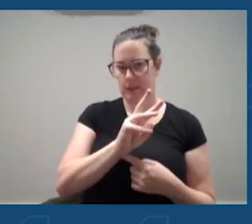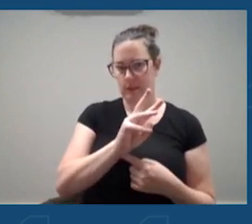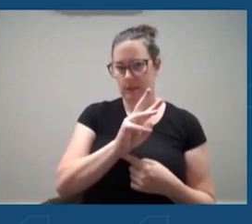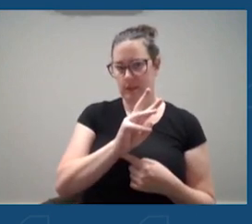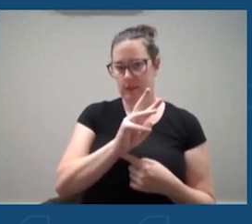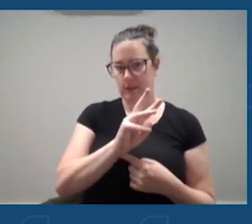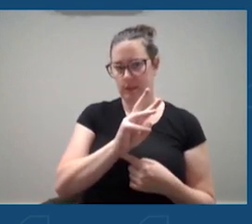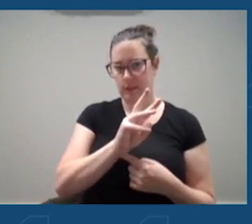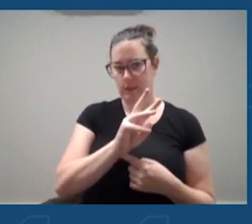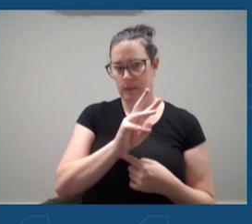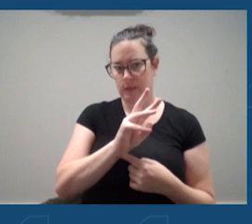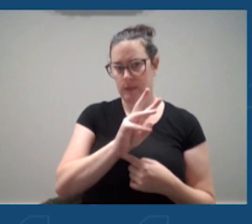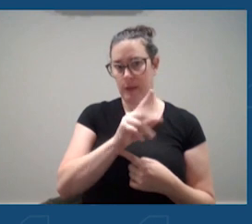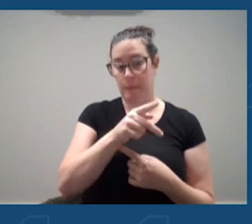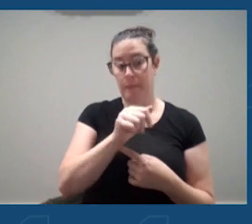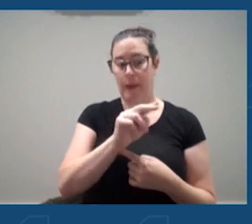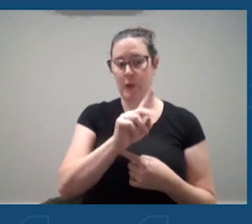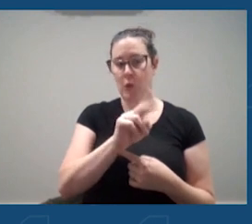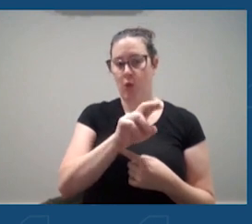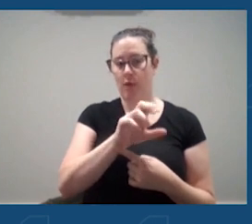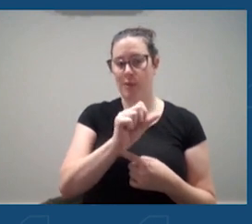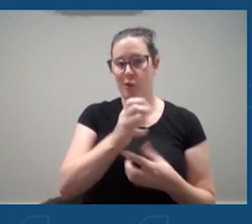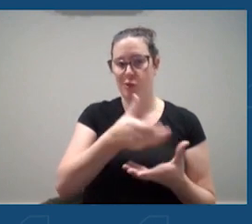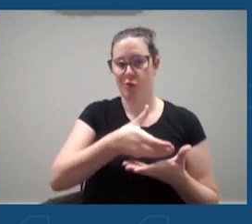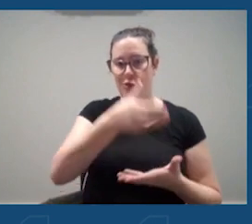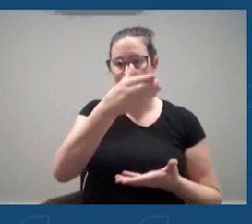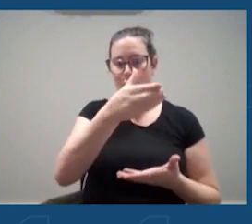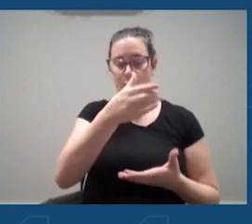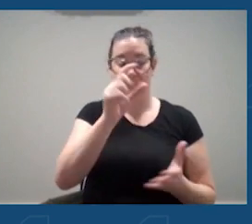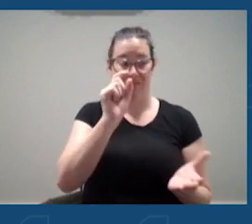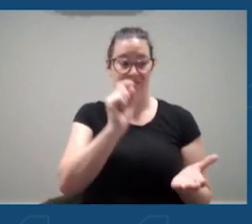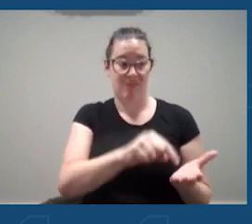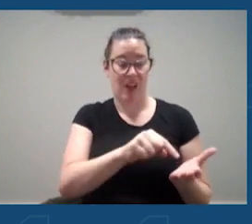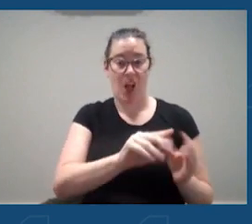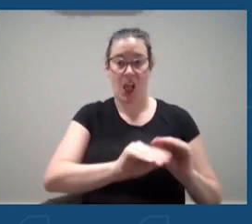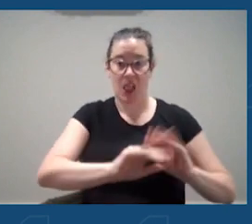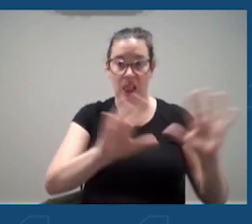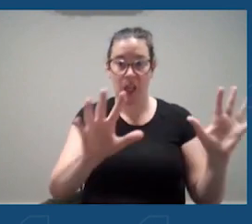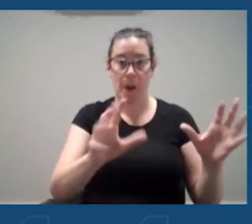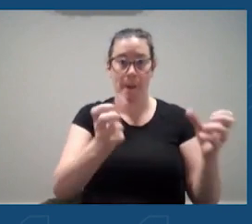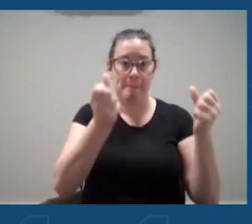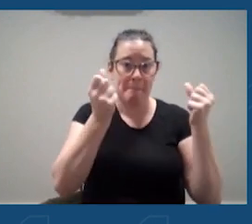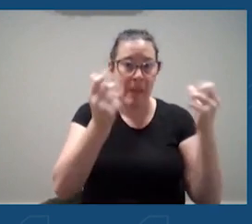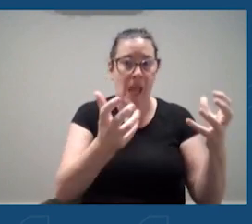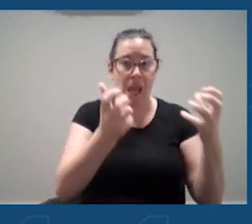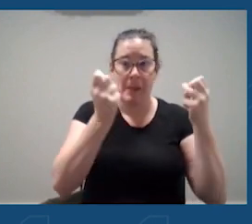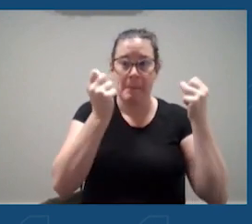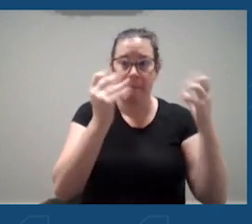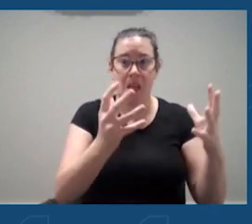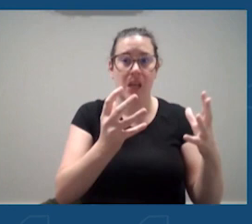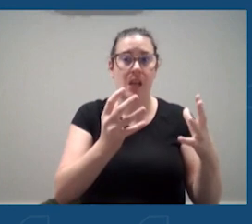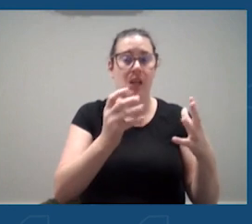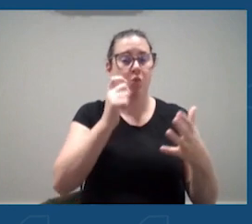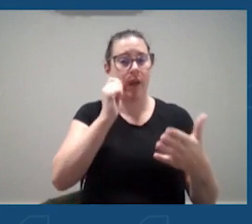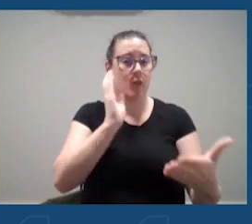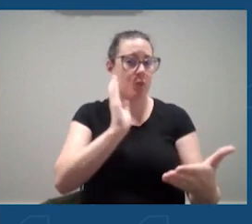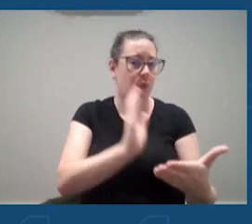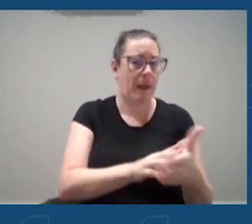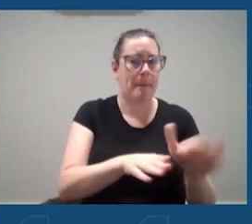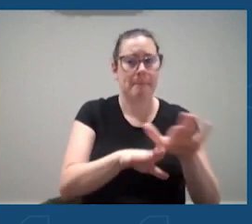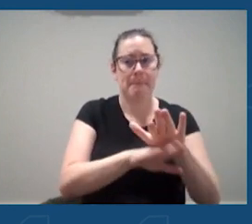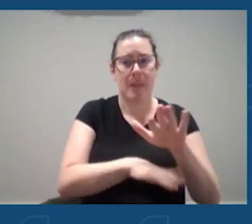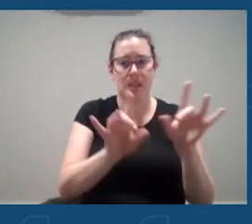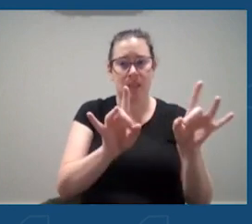Pandora's jar full of racial prejudice, full of basic hatred, was